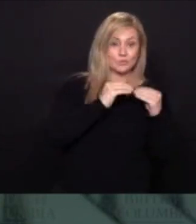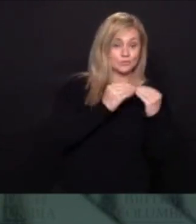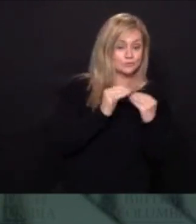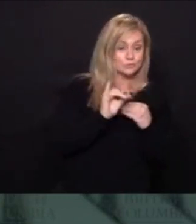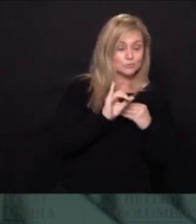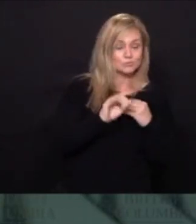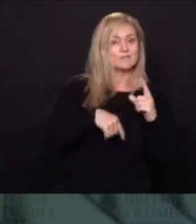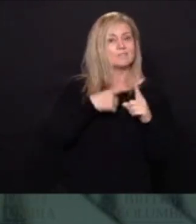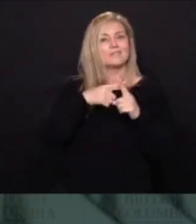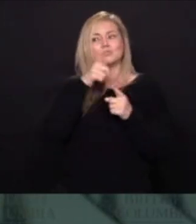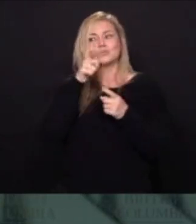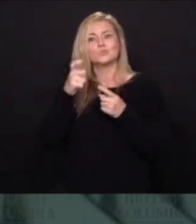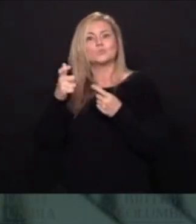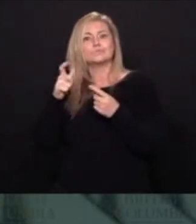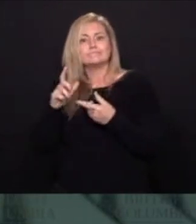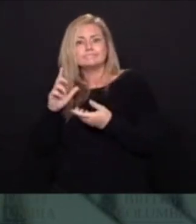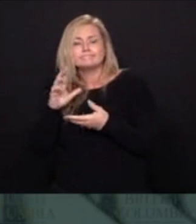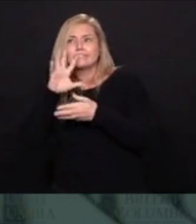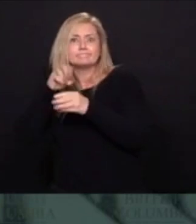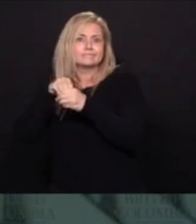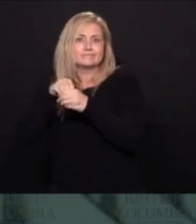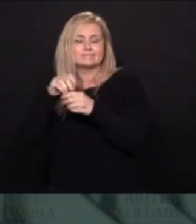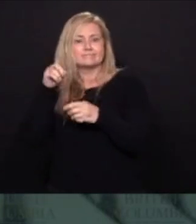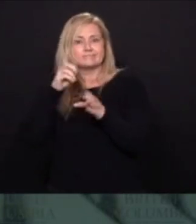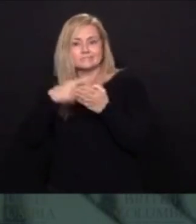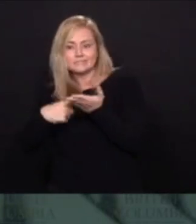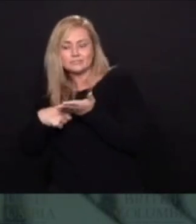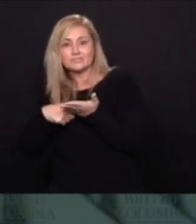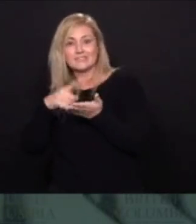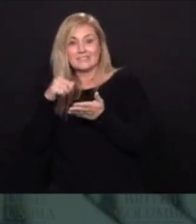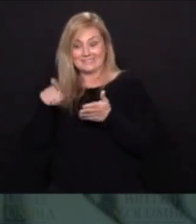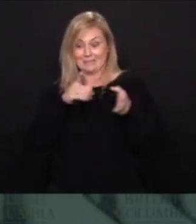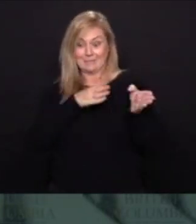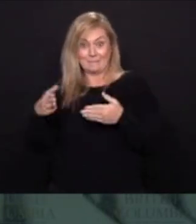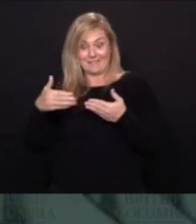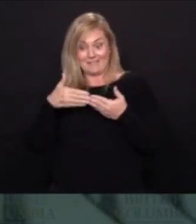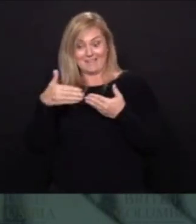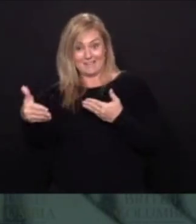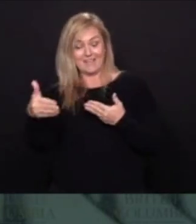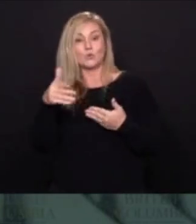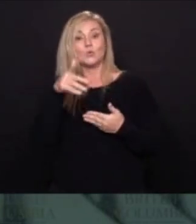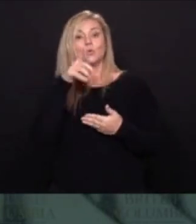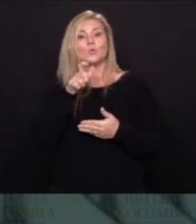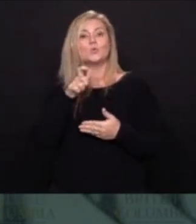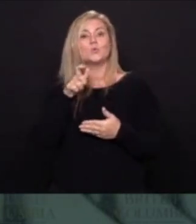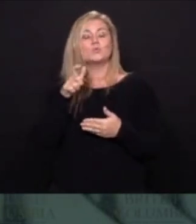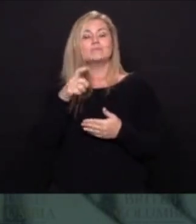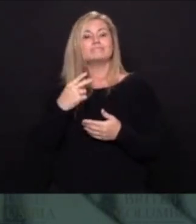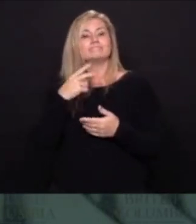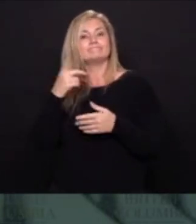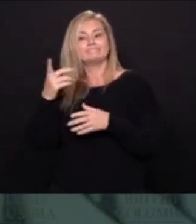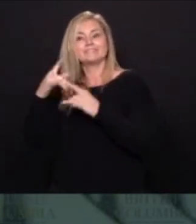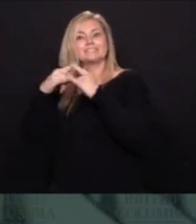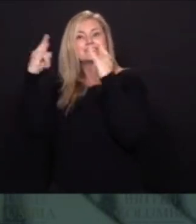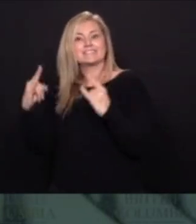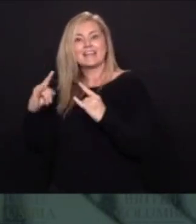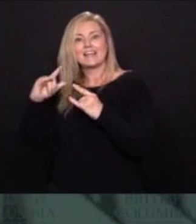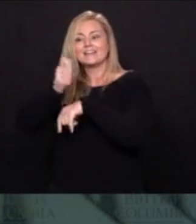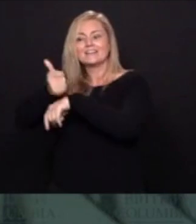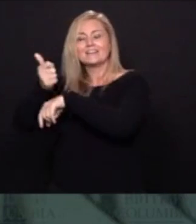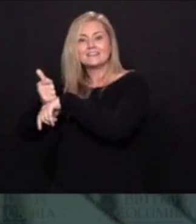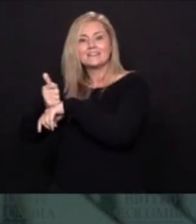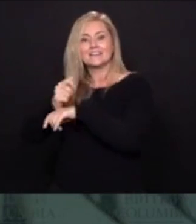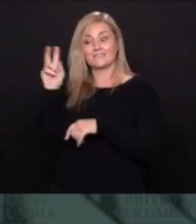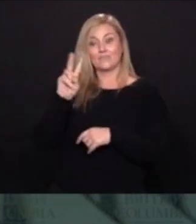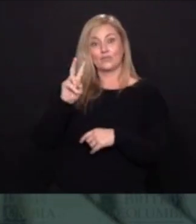stakeholders, a comprehensive plan to make sure that those in the tent encampments in Vancouver's Oppenheimer